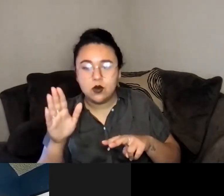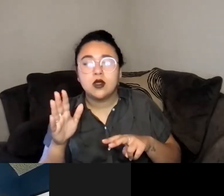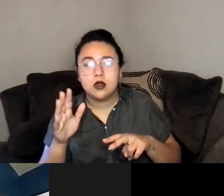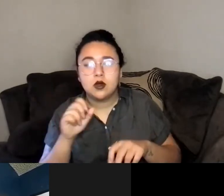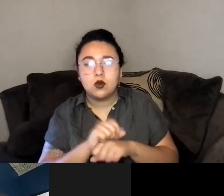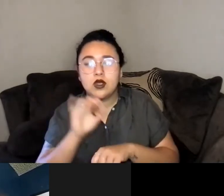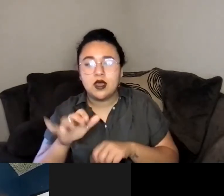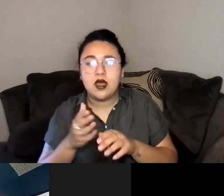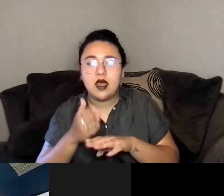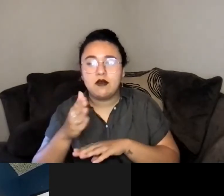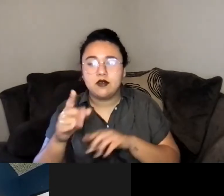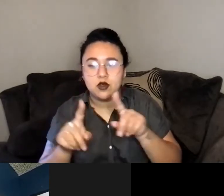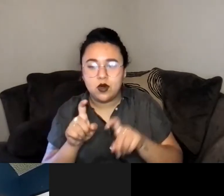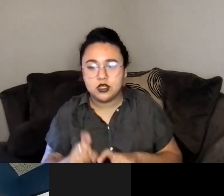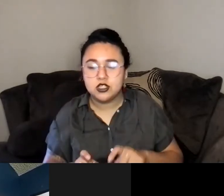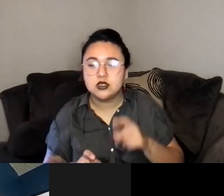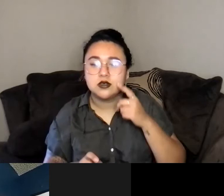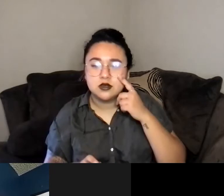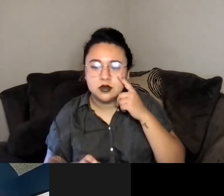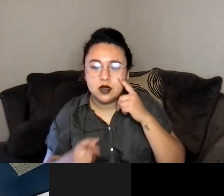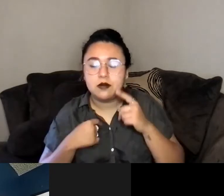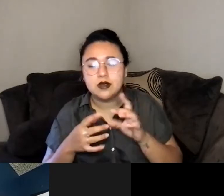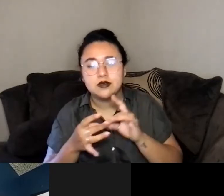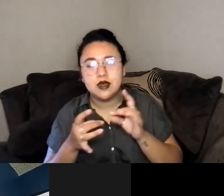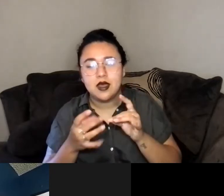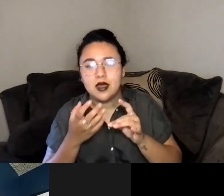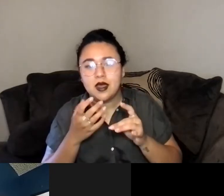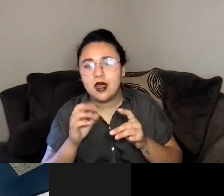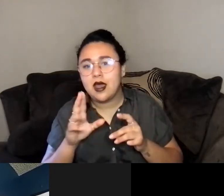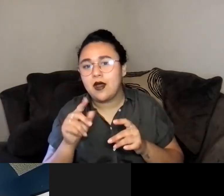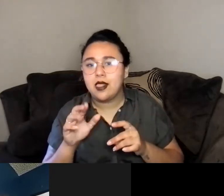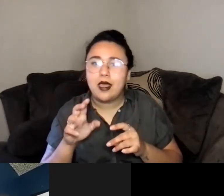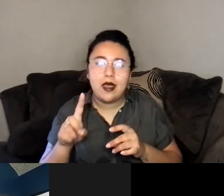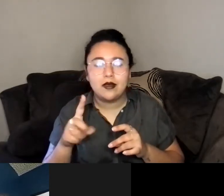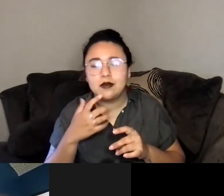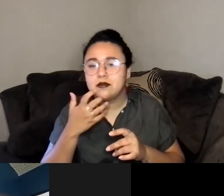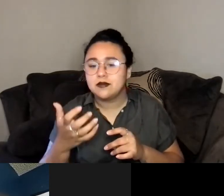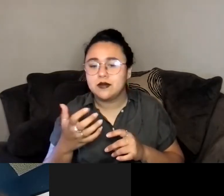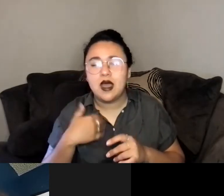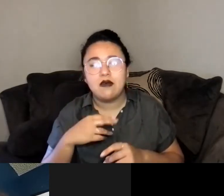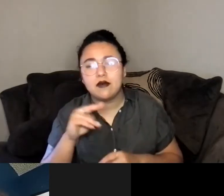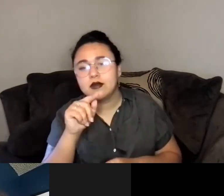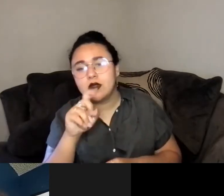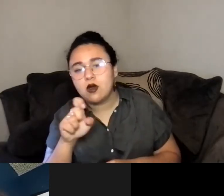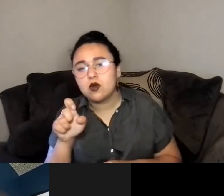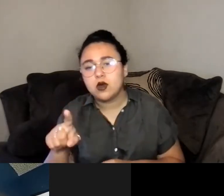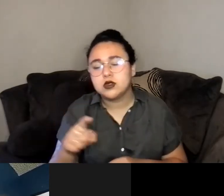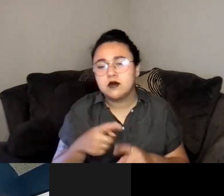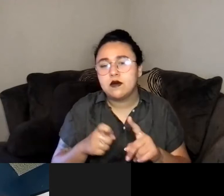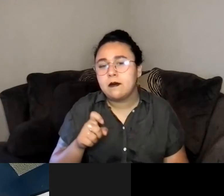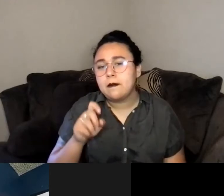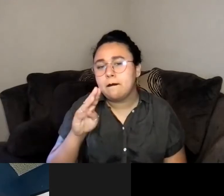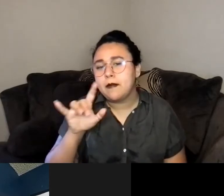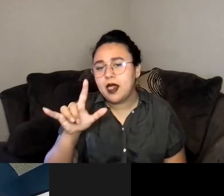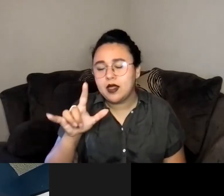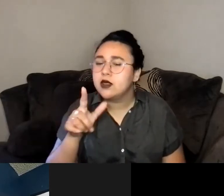the questions, if you would like me to say them out loud. There is a note and a question from Bill Fabry, who is the founder of